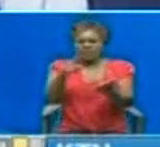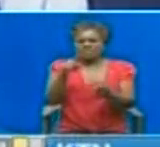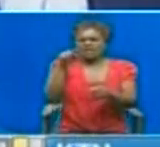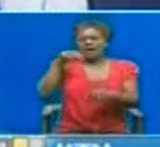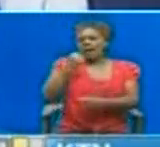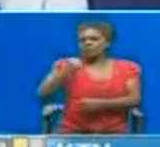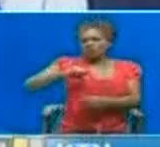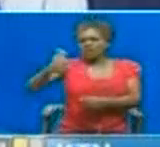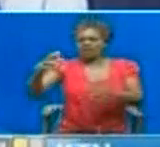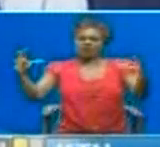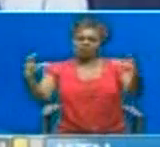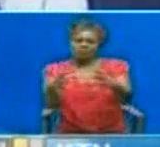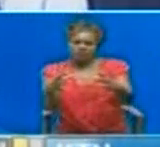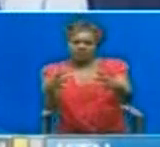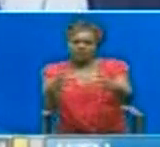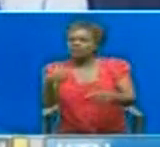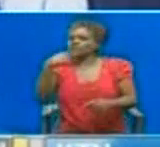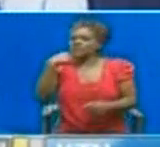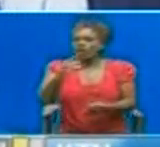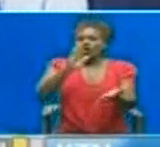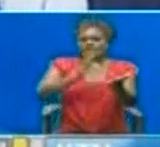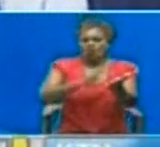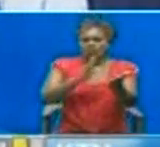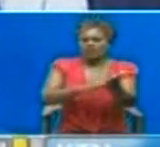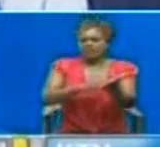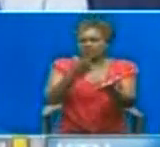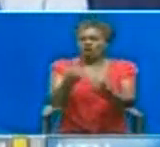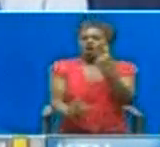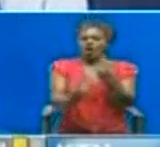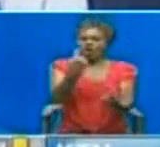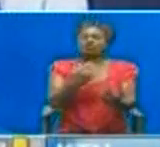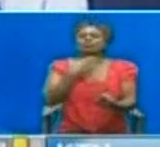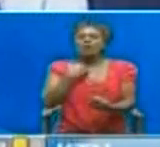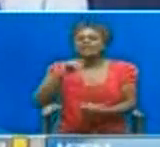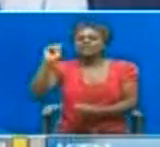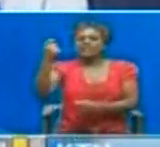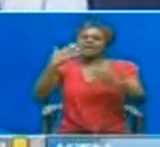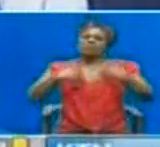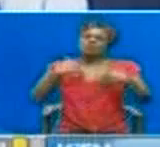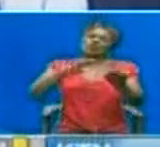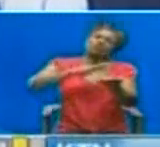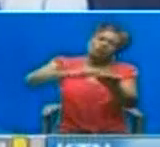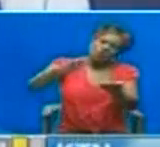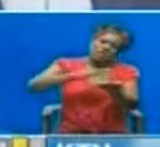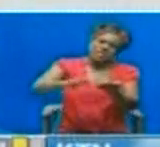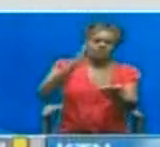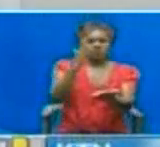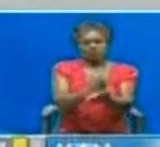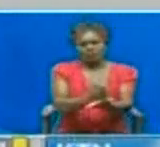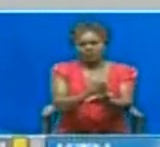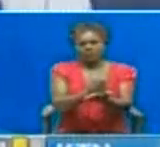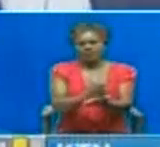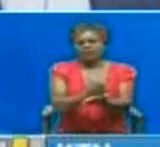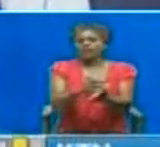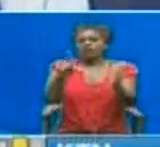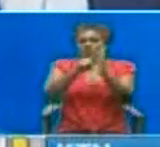offensive to certain communities. Kuria says the comments were made in the heat of the moment and wants Kenyans to forgive him for the lapse in personal judgment. The